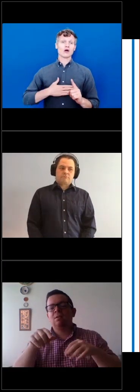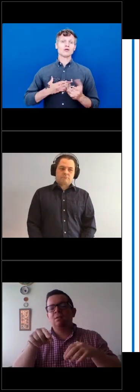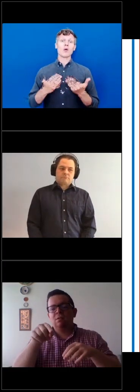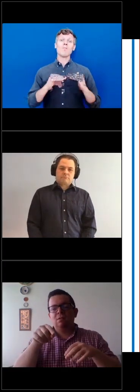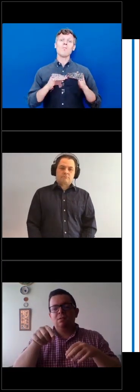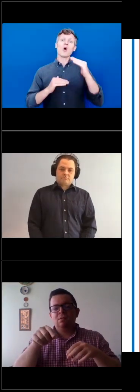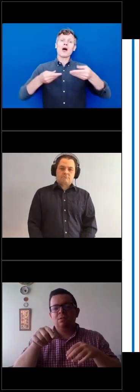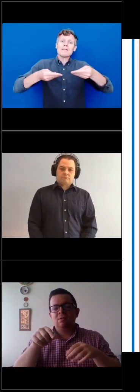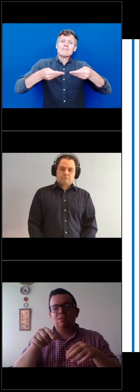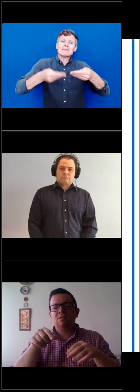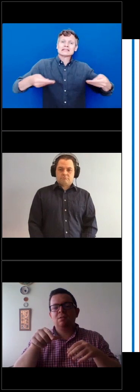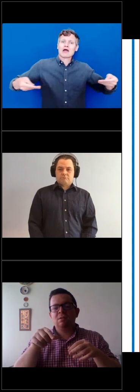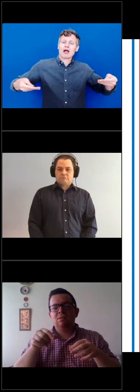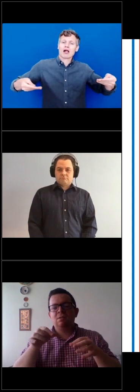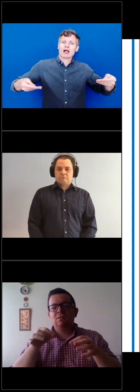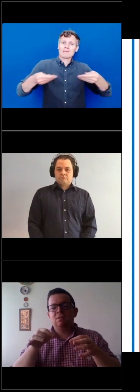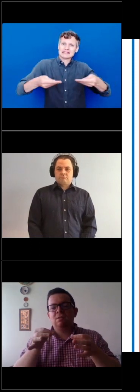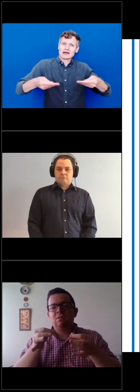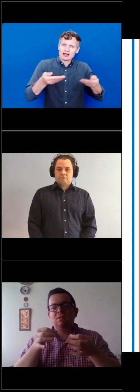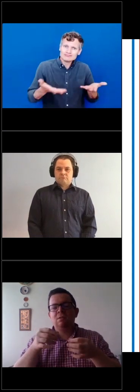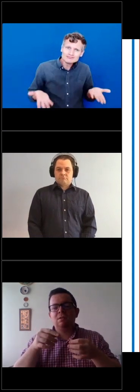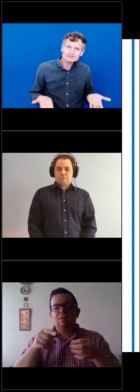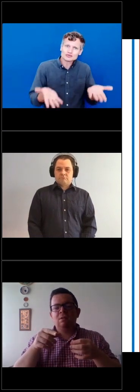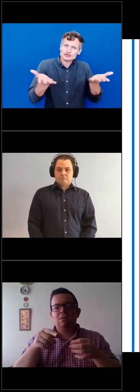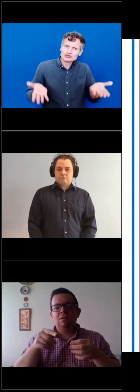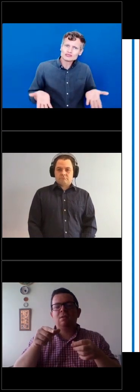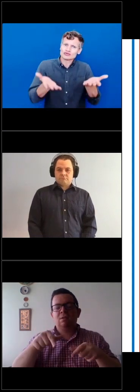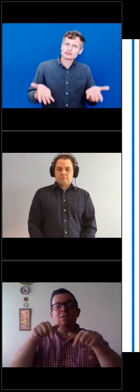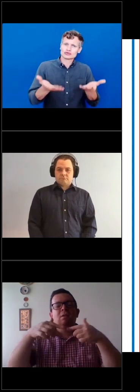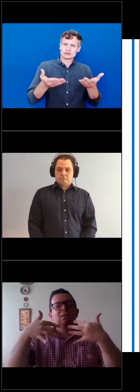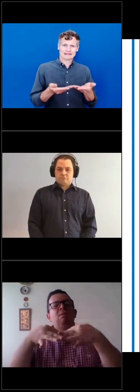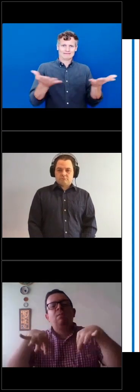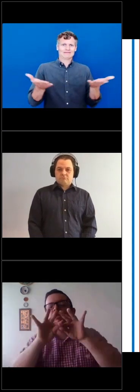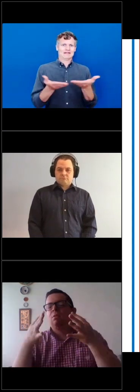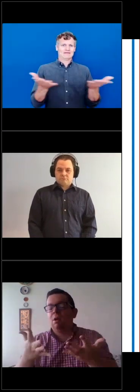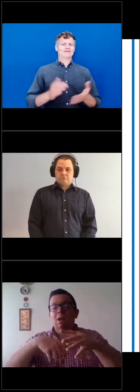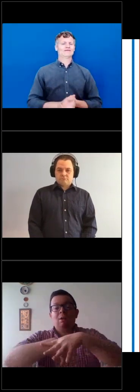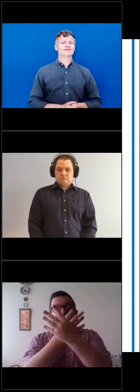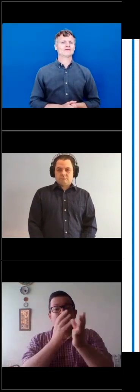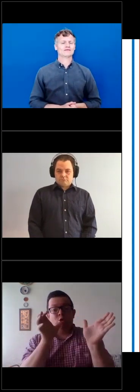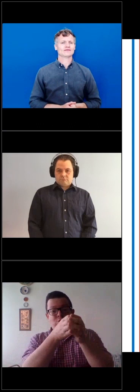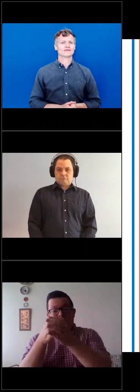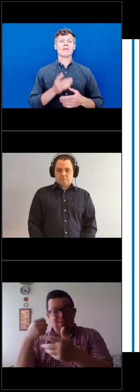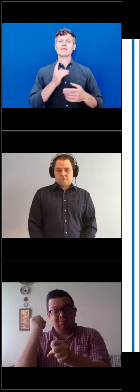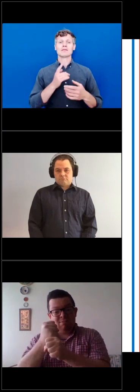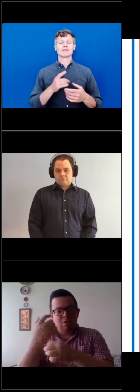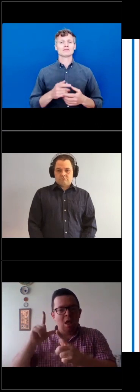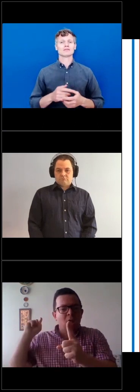with disabilities and promoting access in services implemented by mainstream organizations.